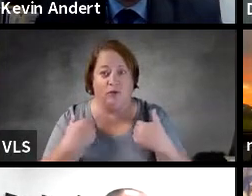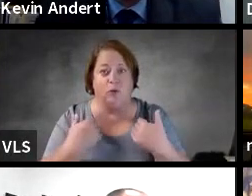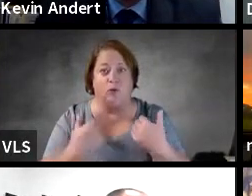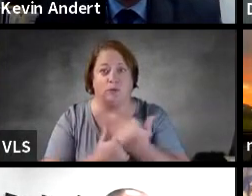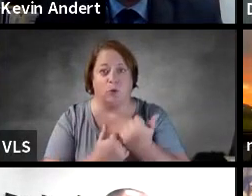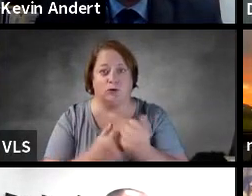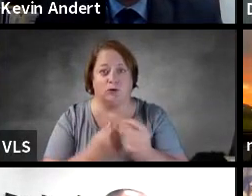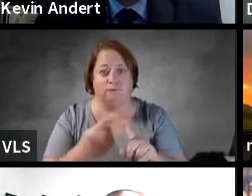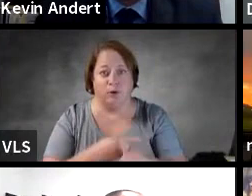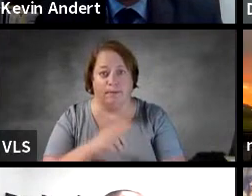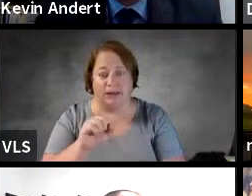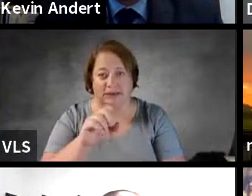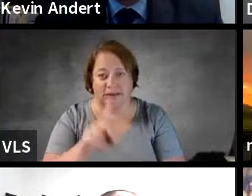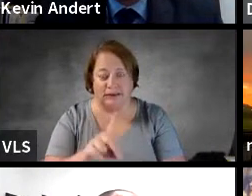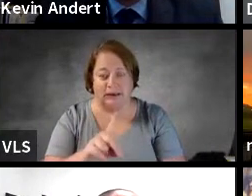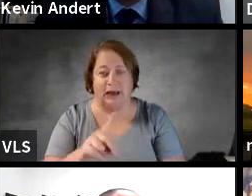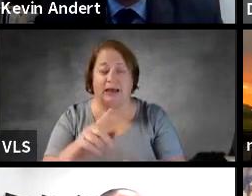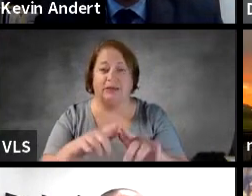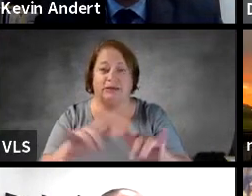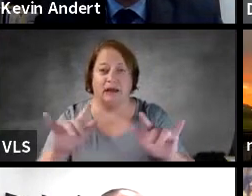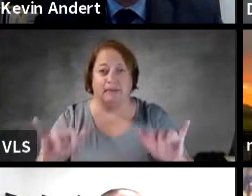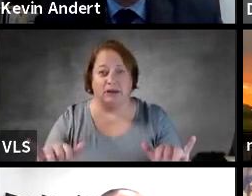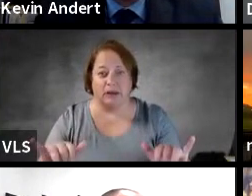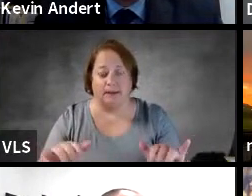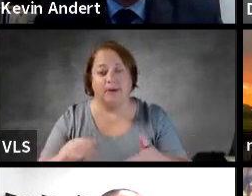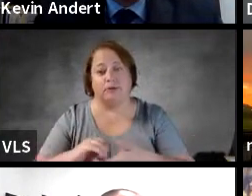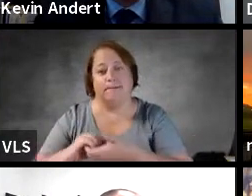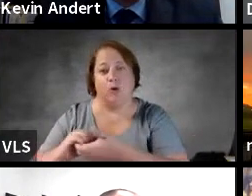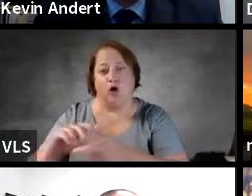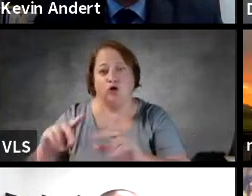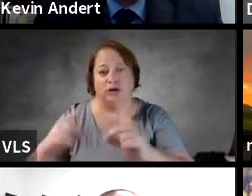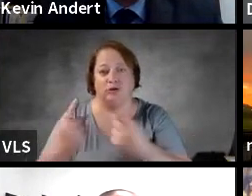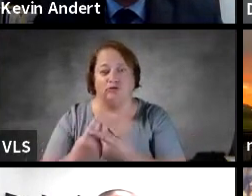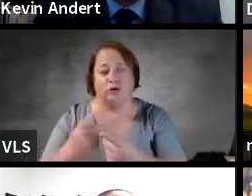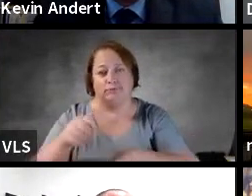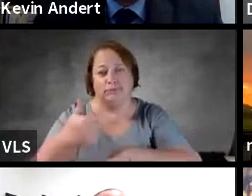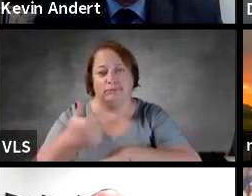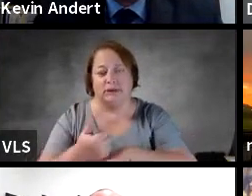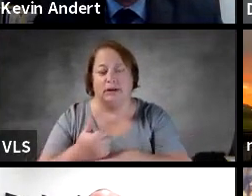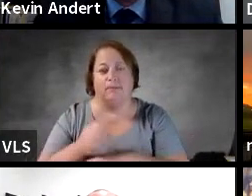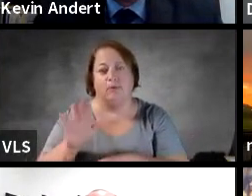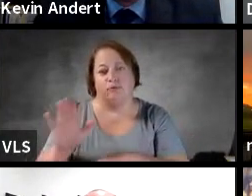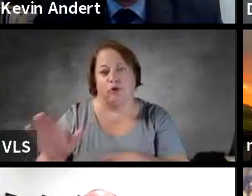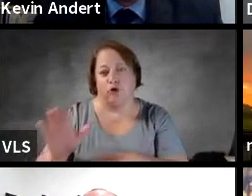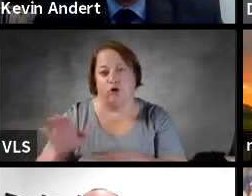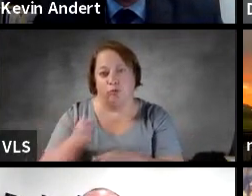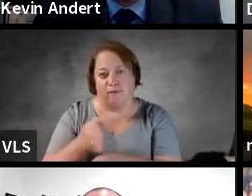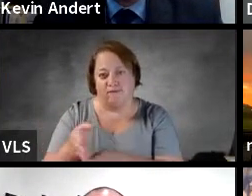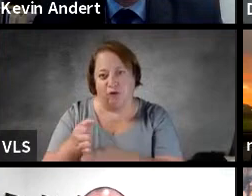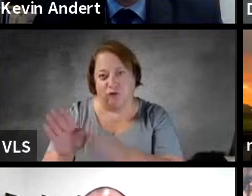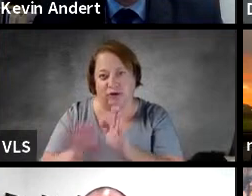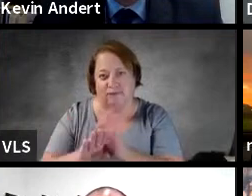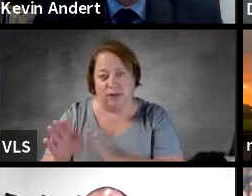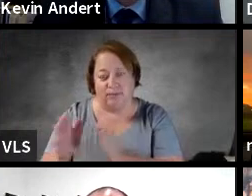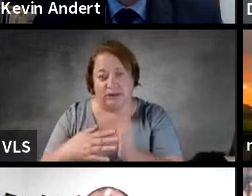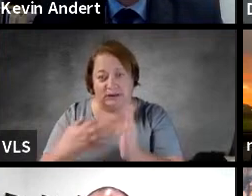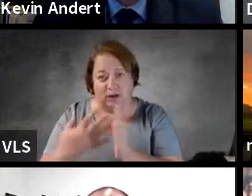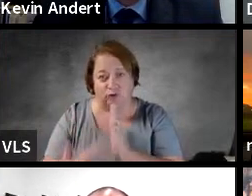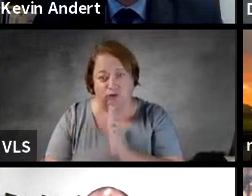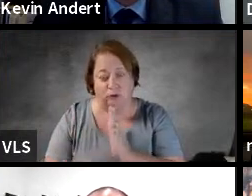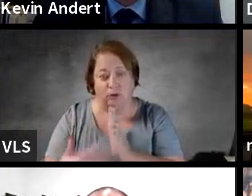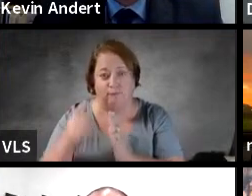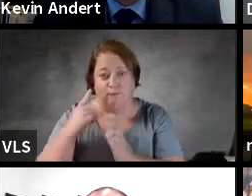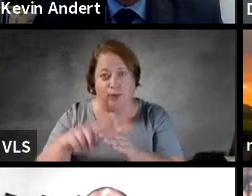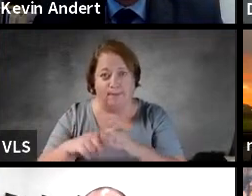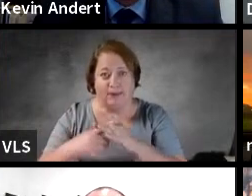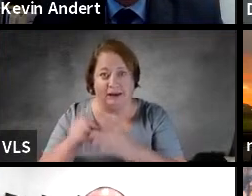special school district. At the same time, as partner districts create their professional development schedules for the start of the year, as